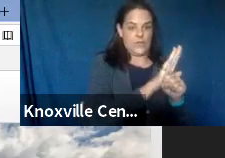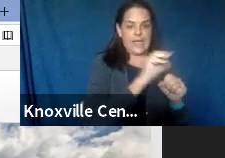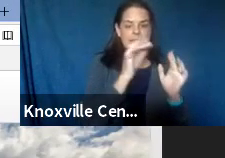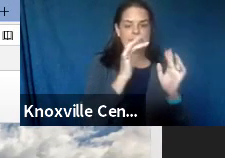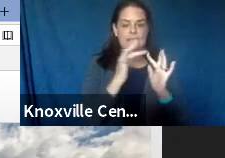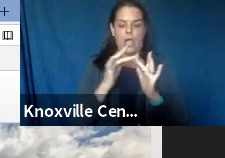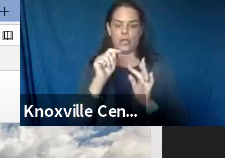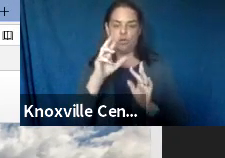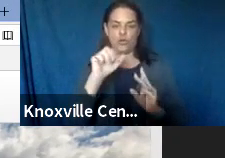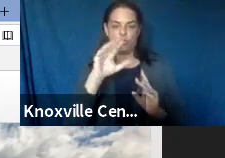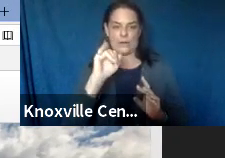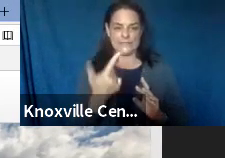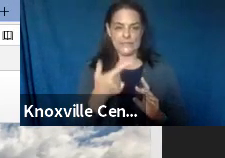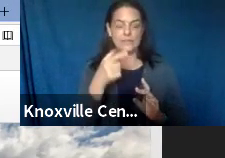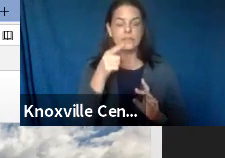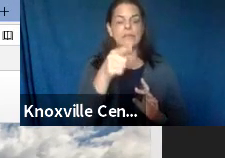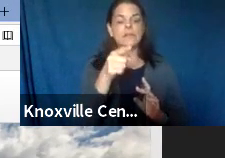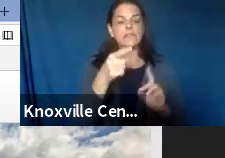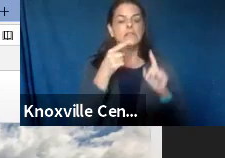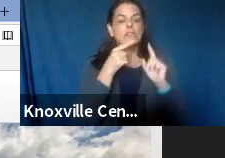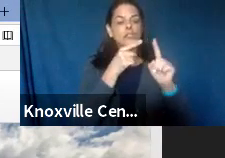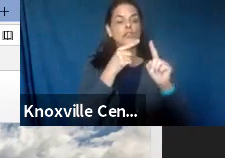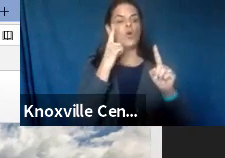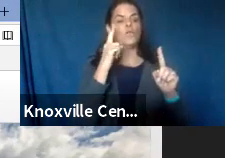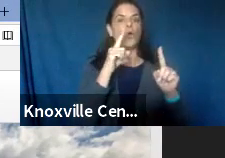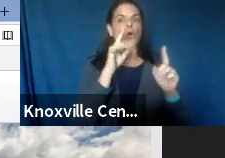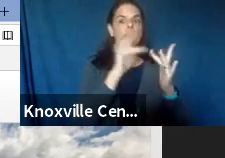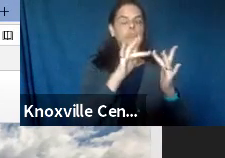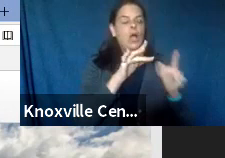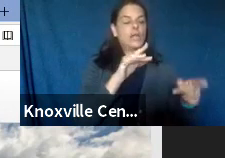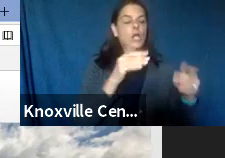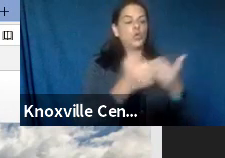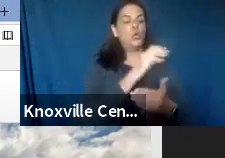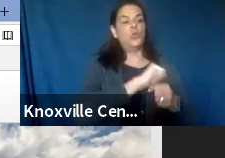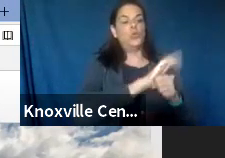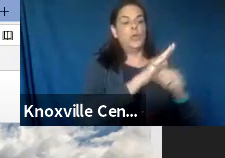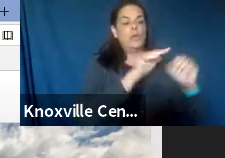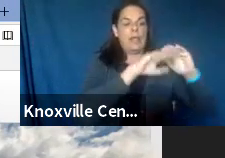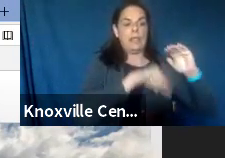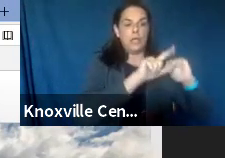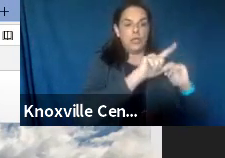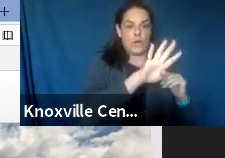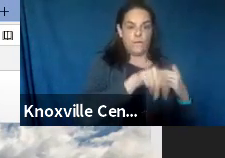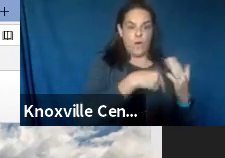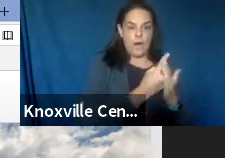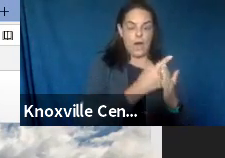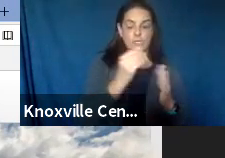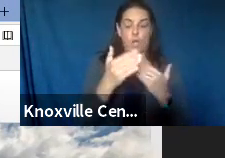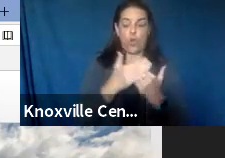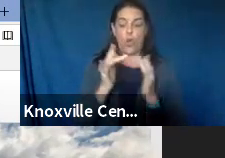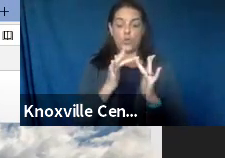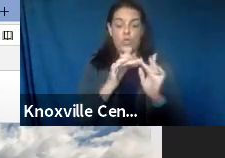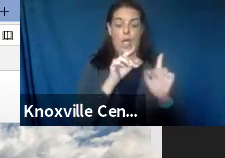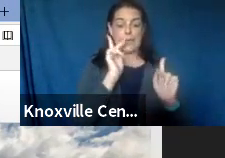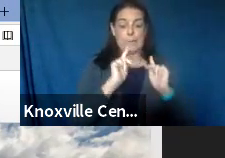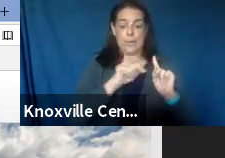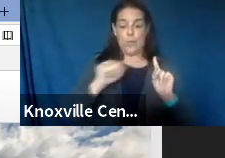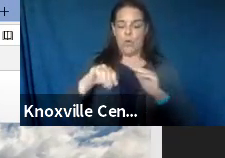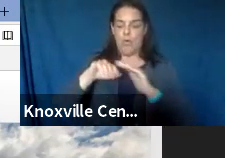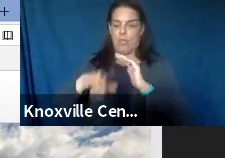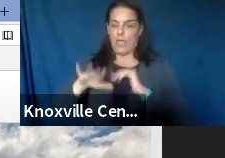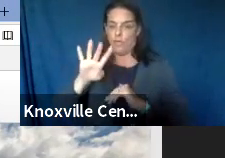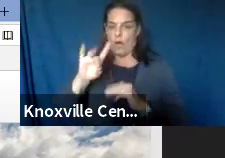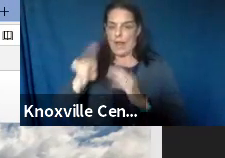we aim to initiate investigations for new cases within 24 hours and close contacts within 48 hours. We continue to be able